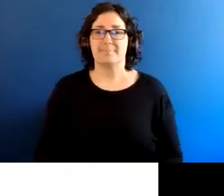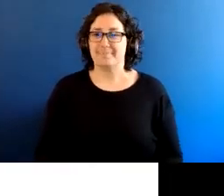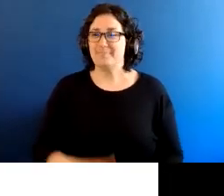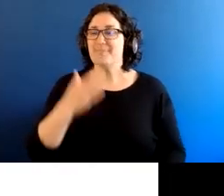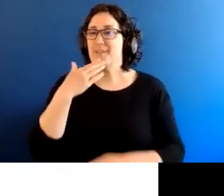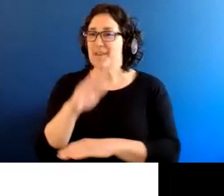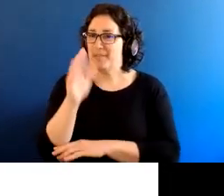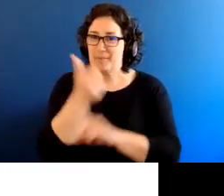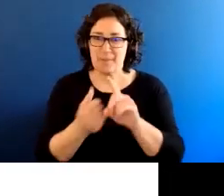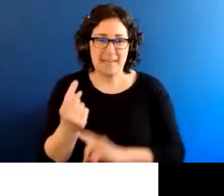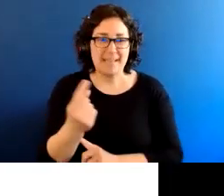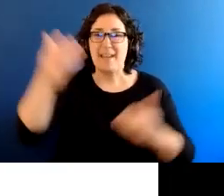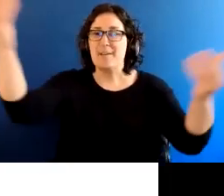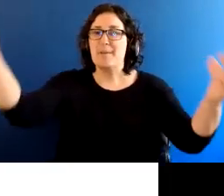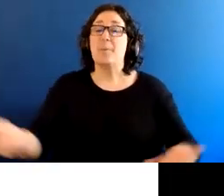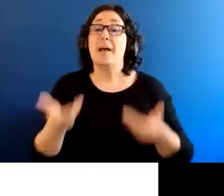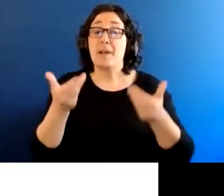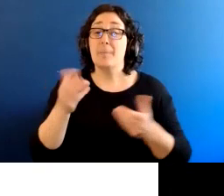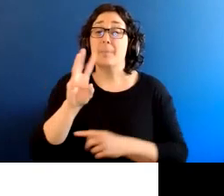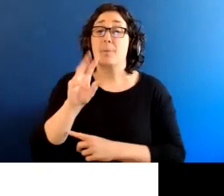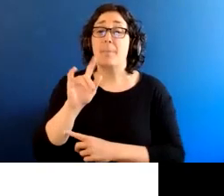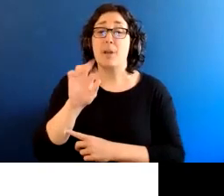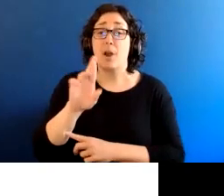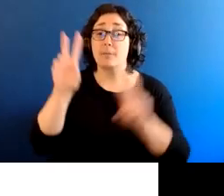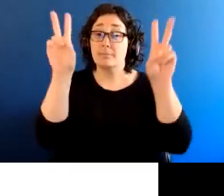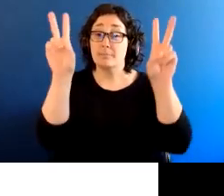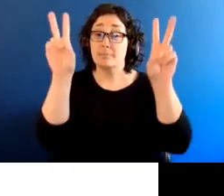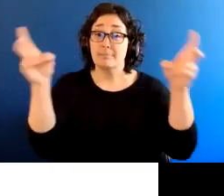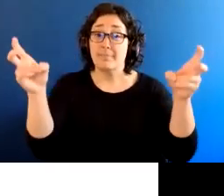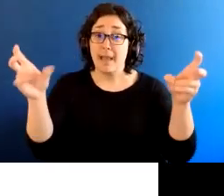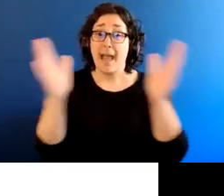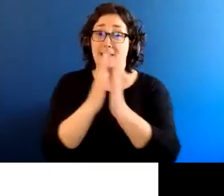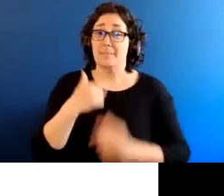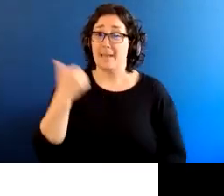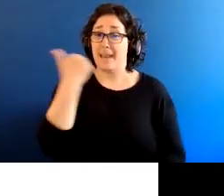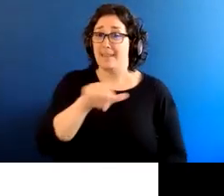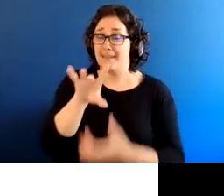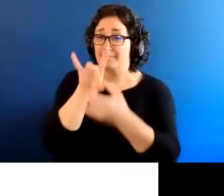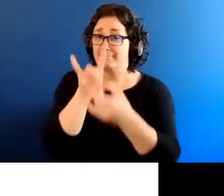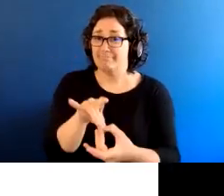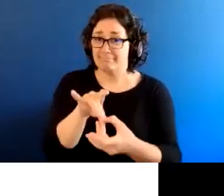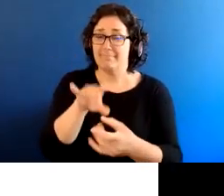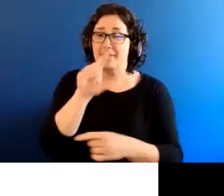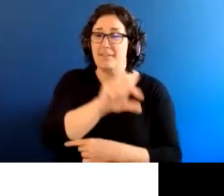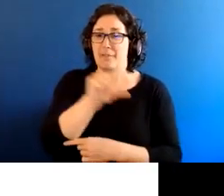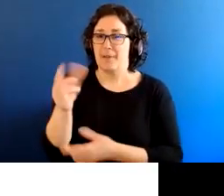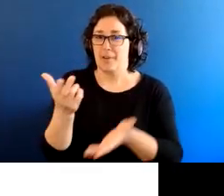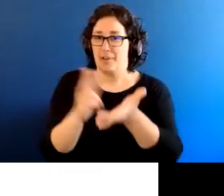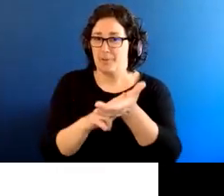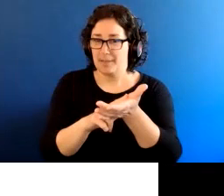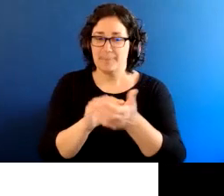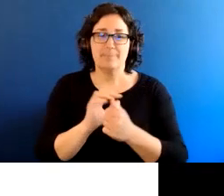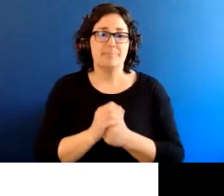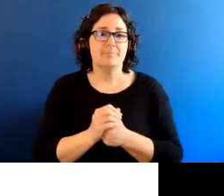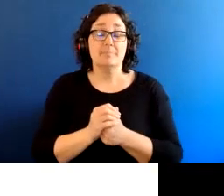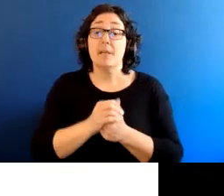Good afternoon, everyone, and welcome to the webinar titled Ask Me Anything on Government Contracting. Please note